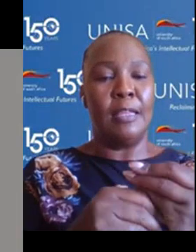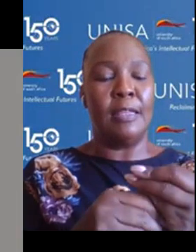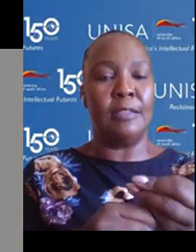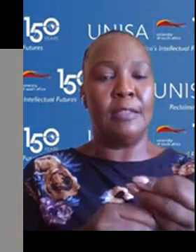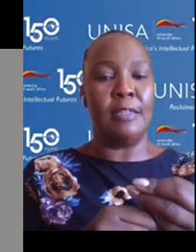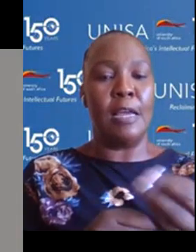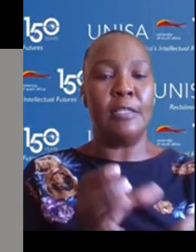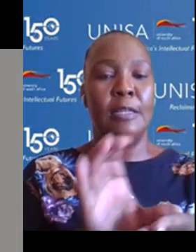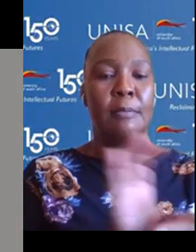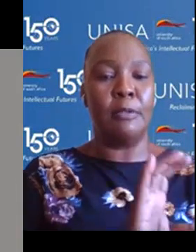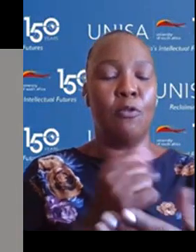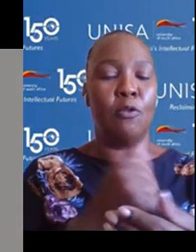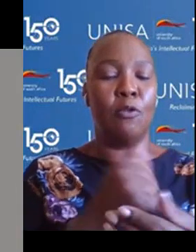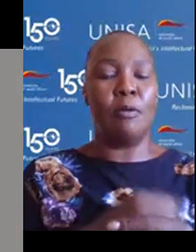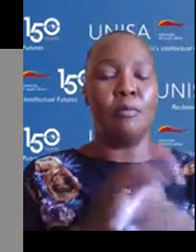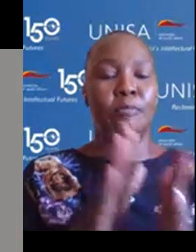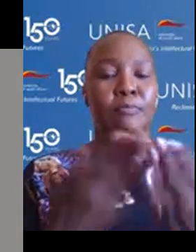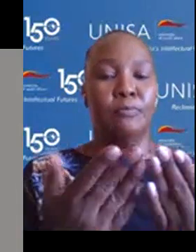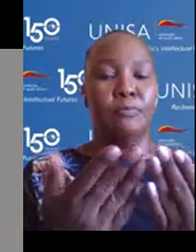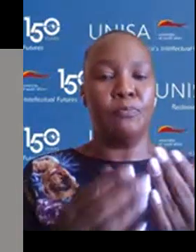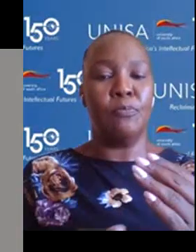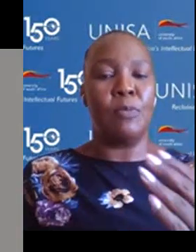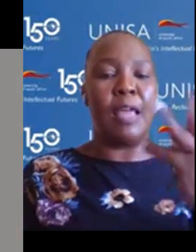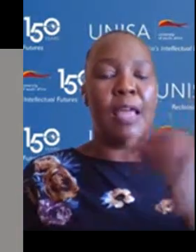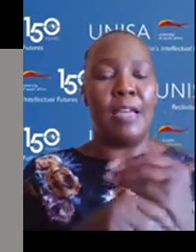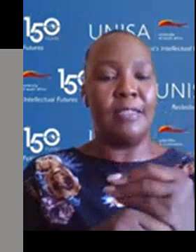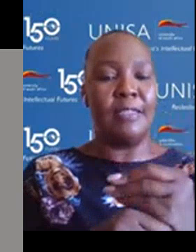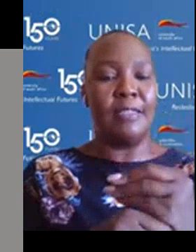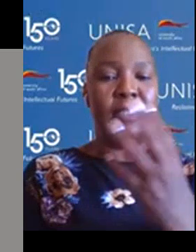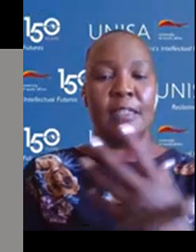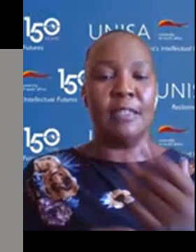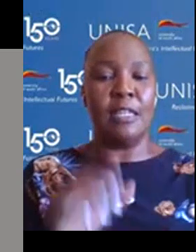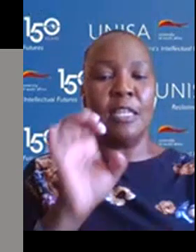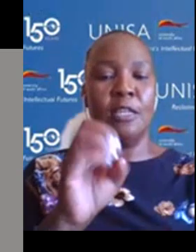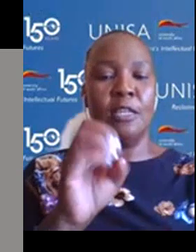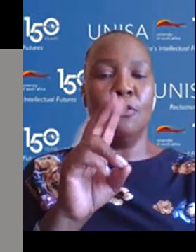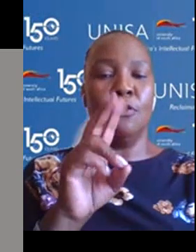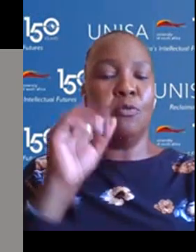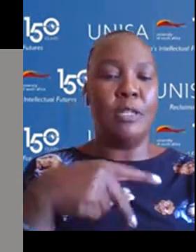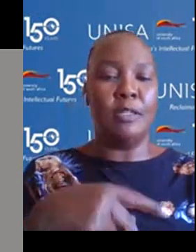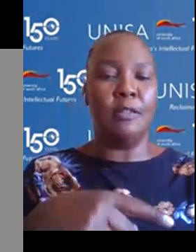section, and say mine is EUP